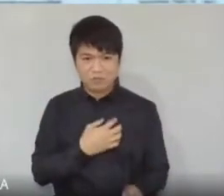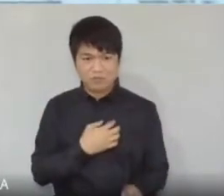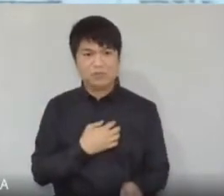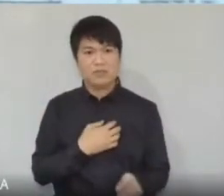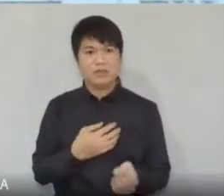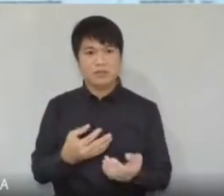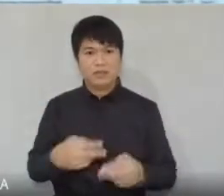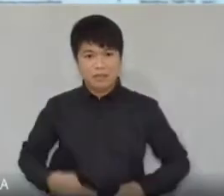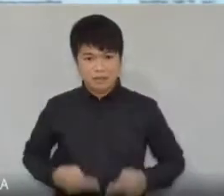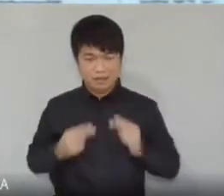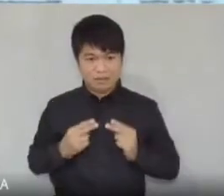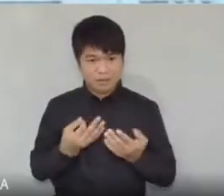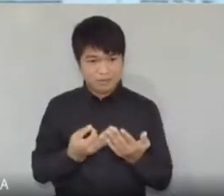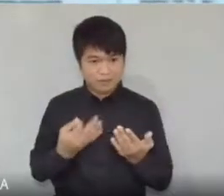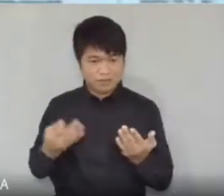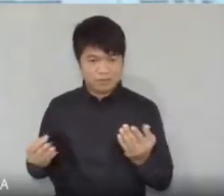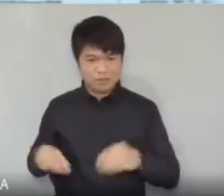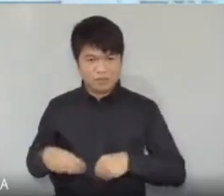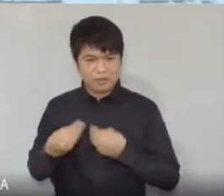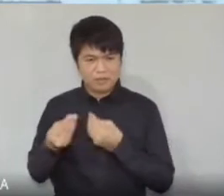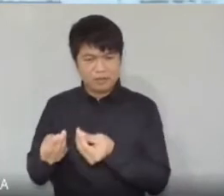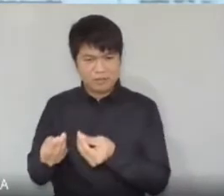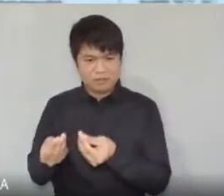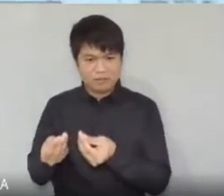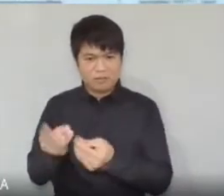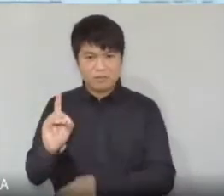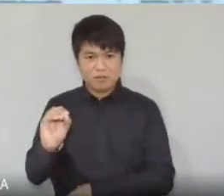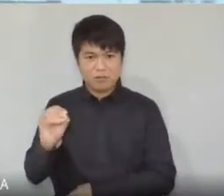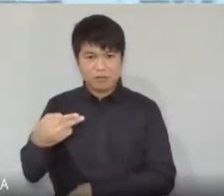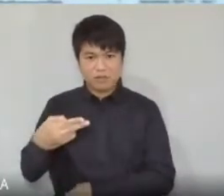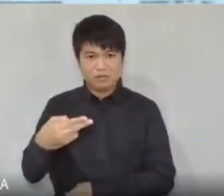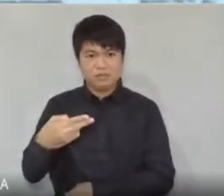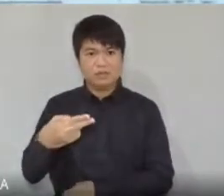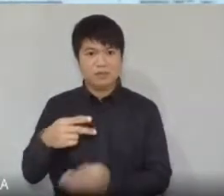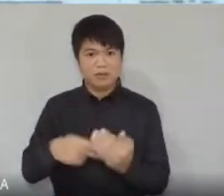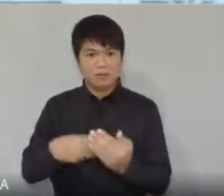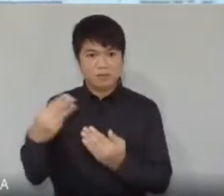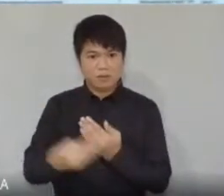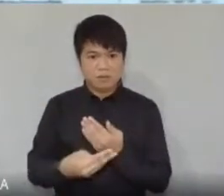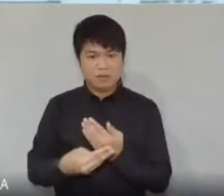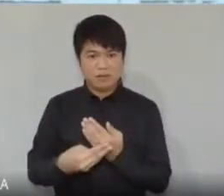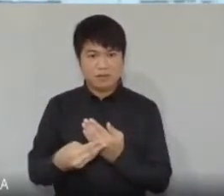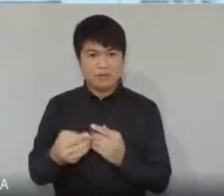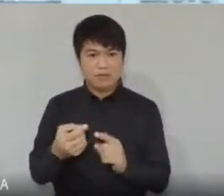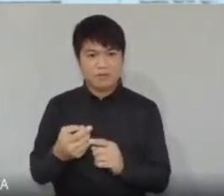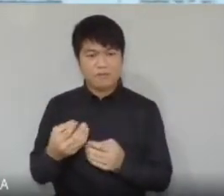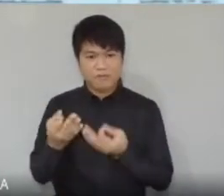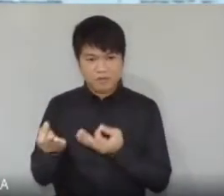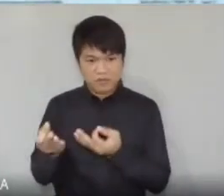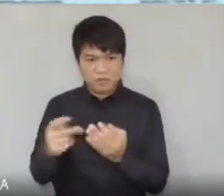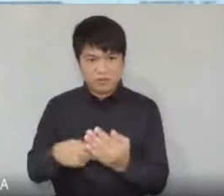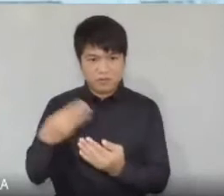the NIP. It still continue. All they have to do is inform the health facility on the schedule